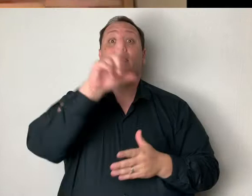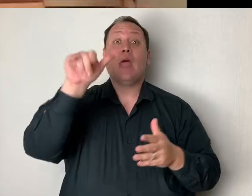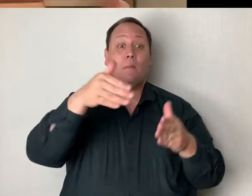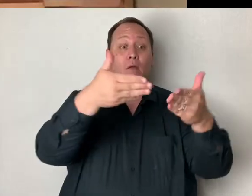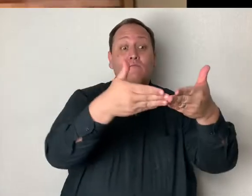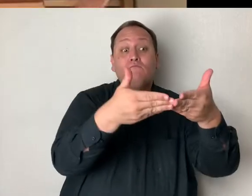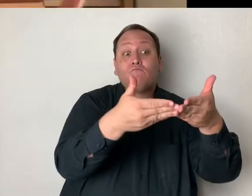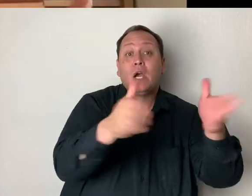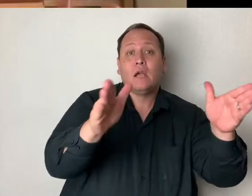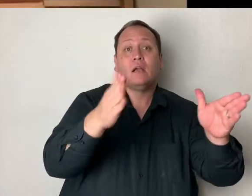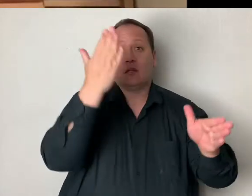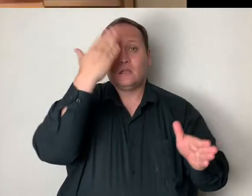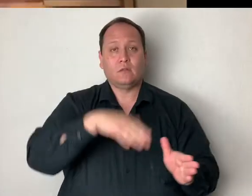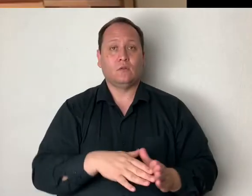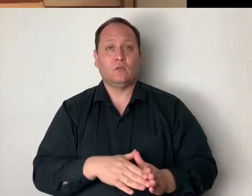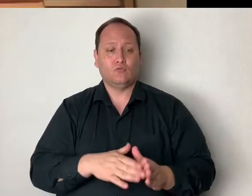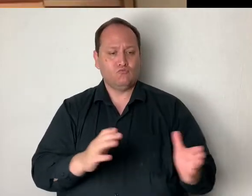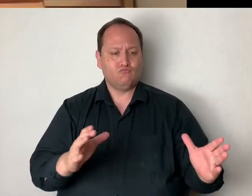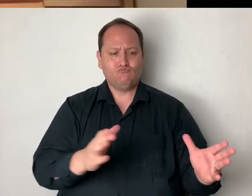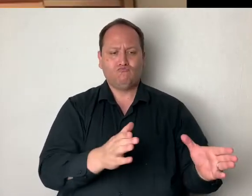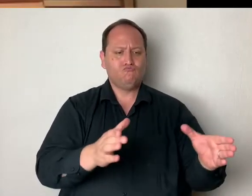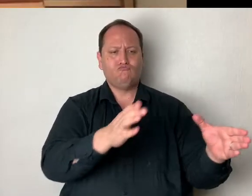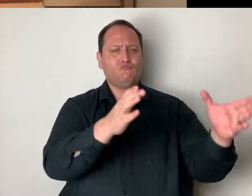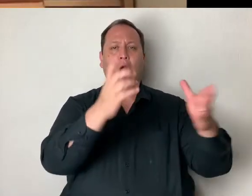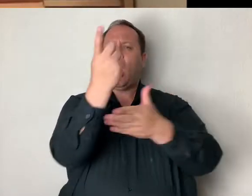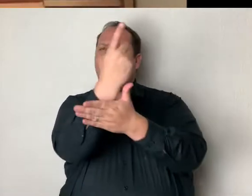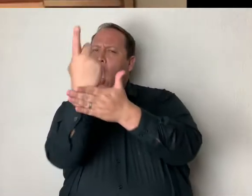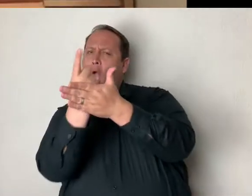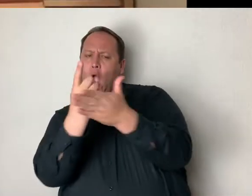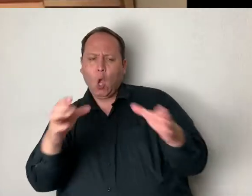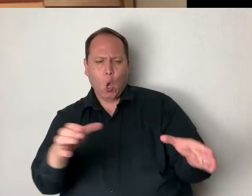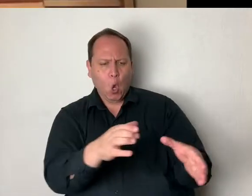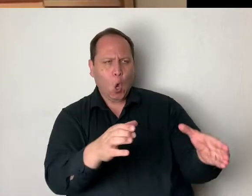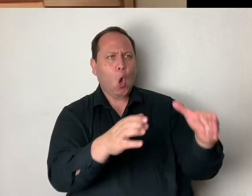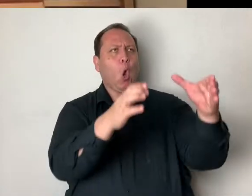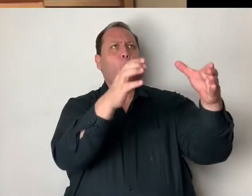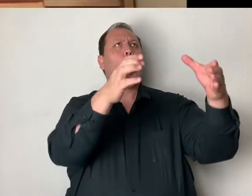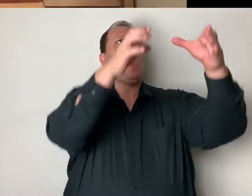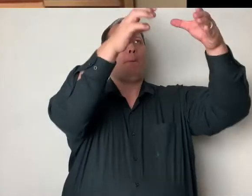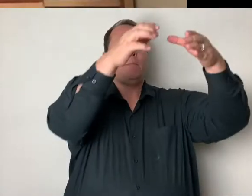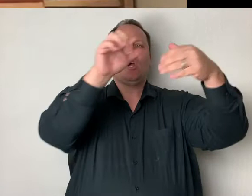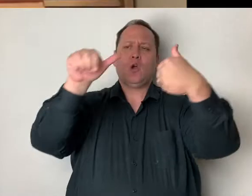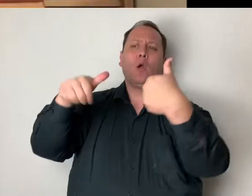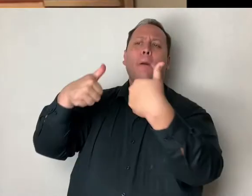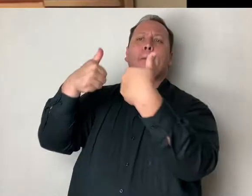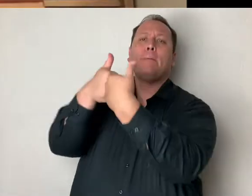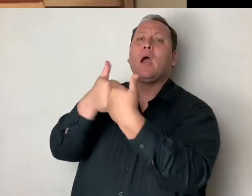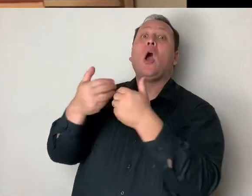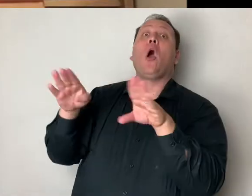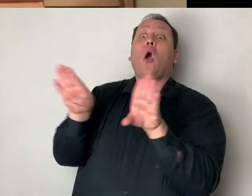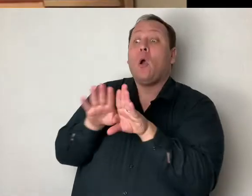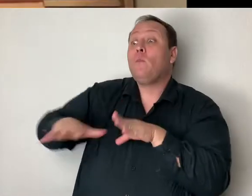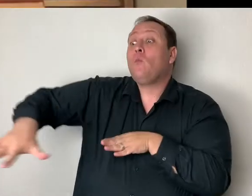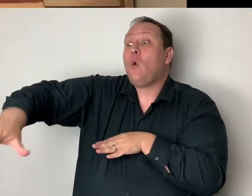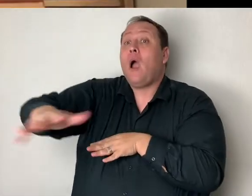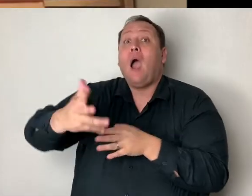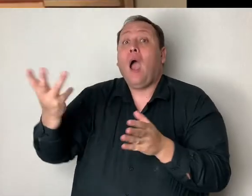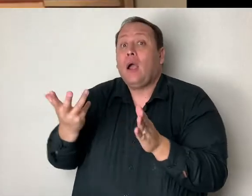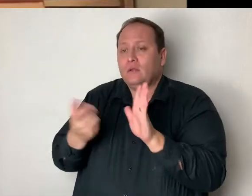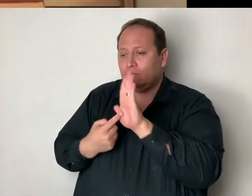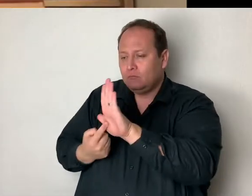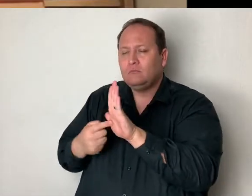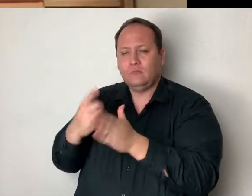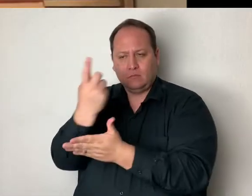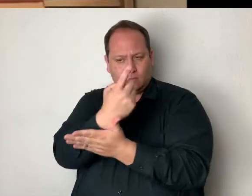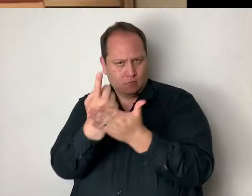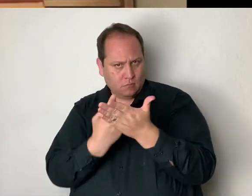robust conceptual design for what a truly binational park would look like at this historic location. Nuestra campaña de Build That Park